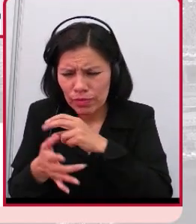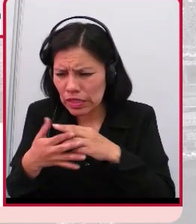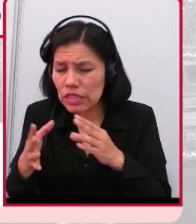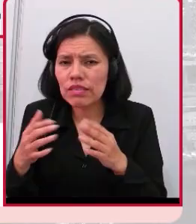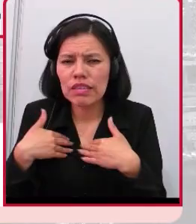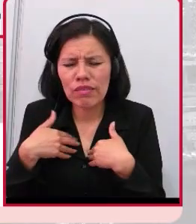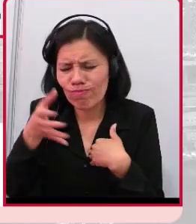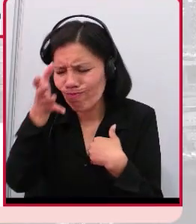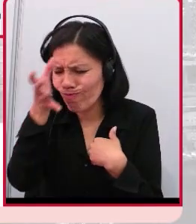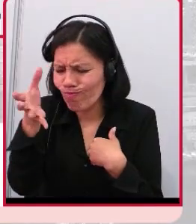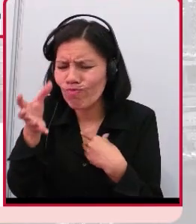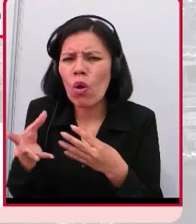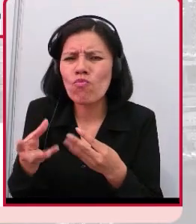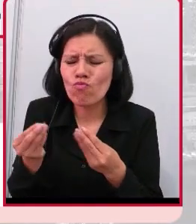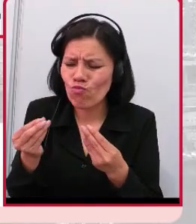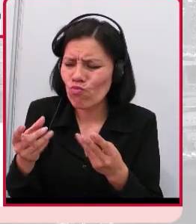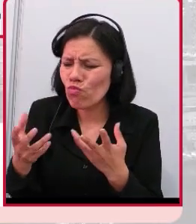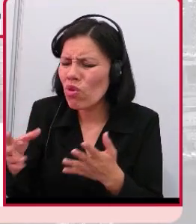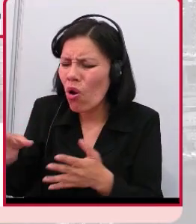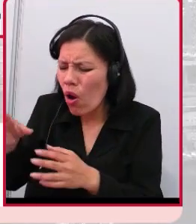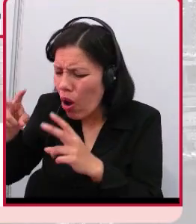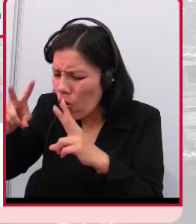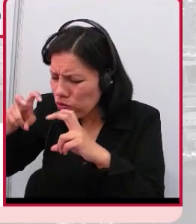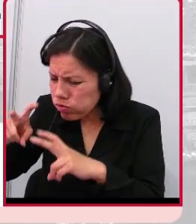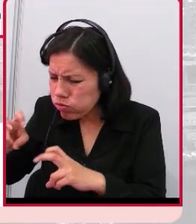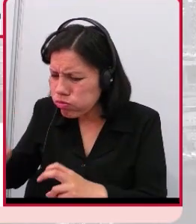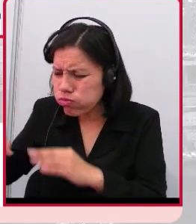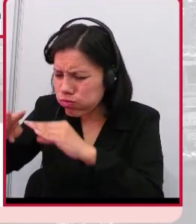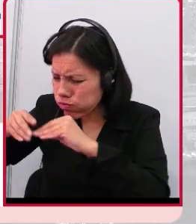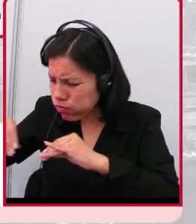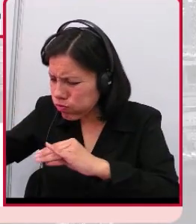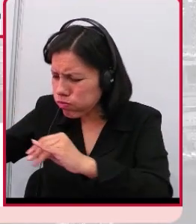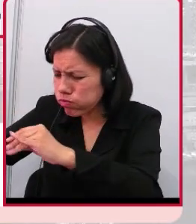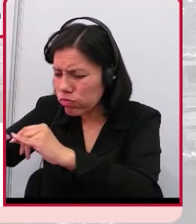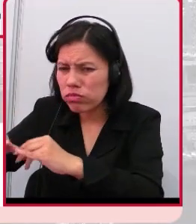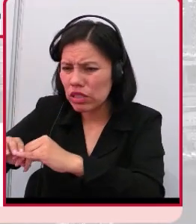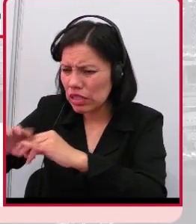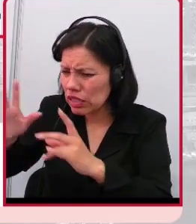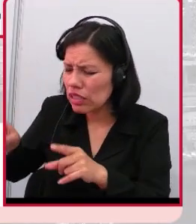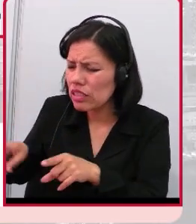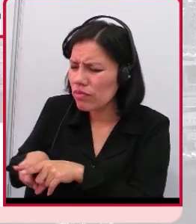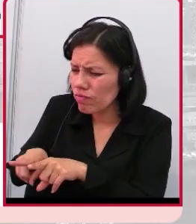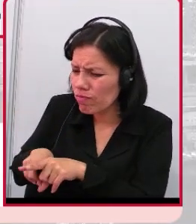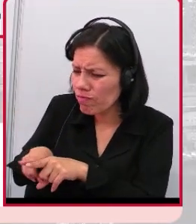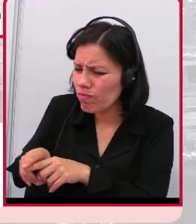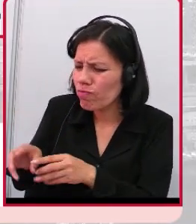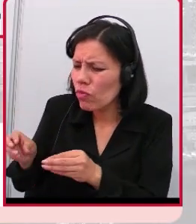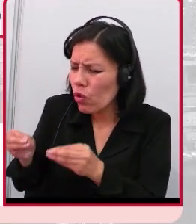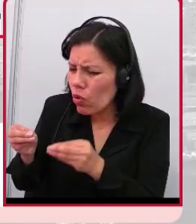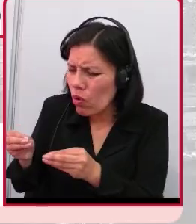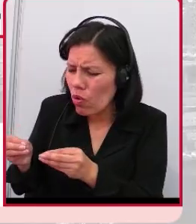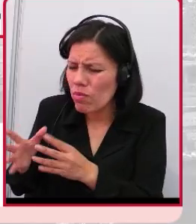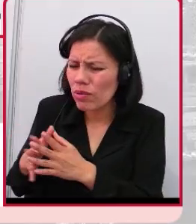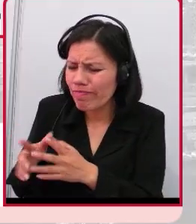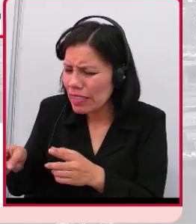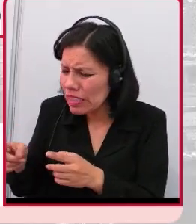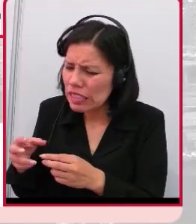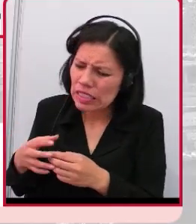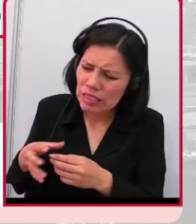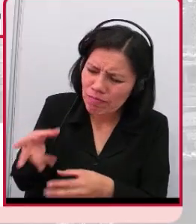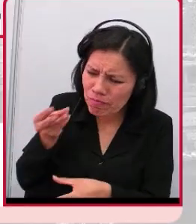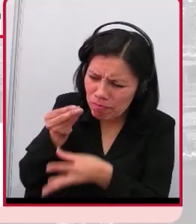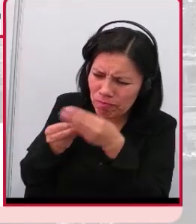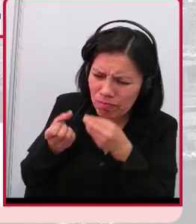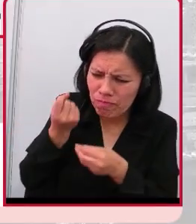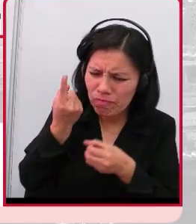also needs to have a further knowledge of geology within the geometallurgical frame.